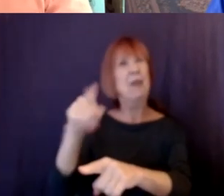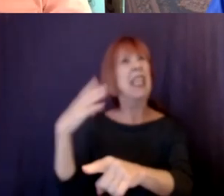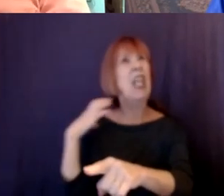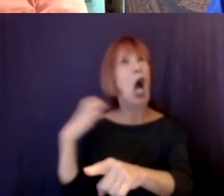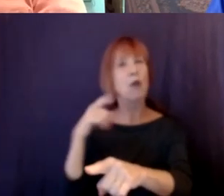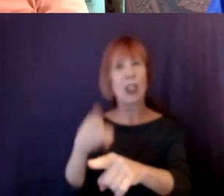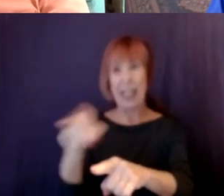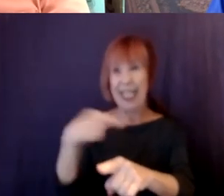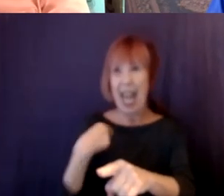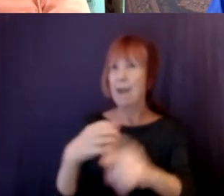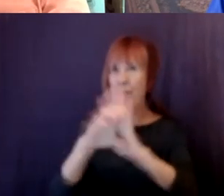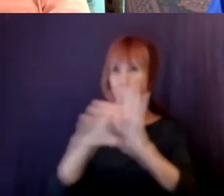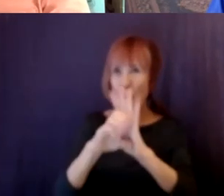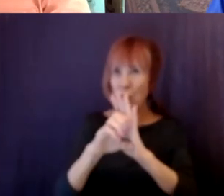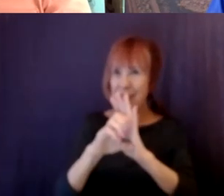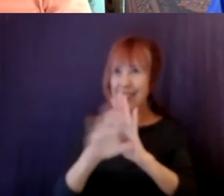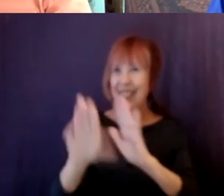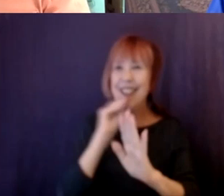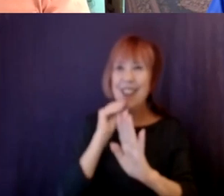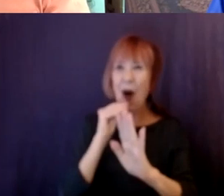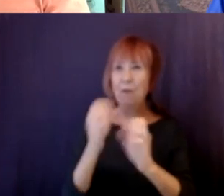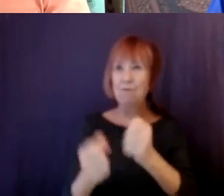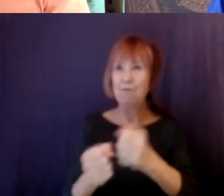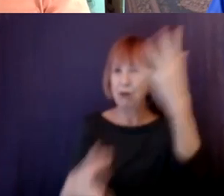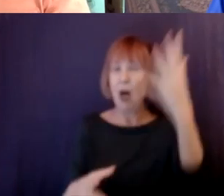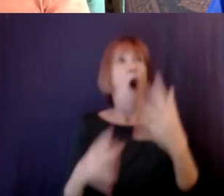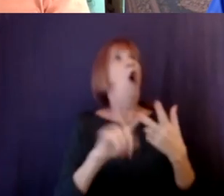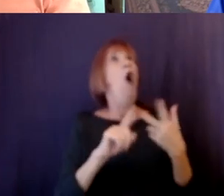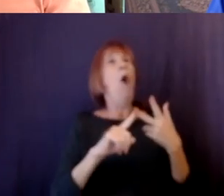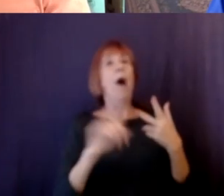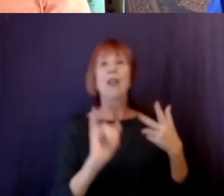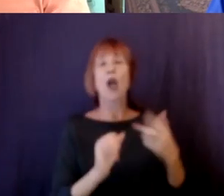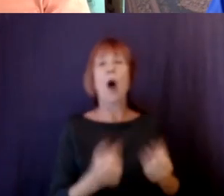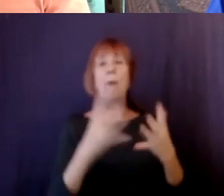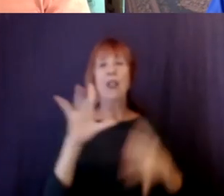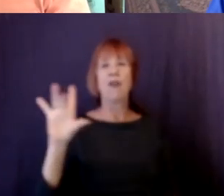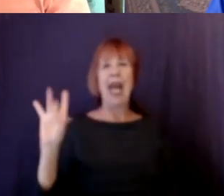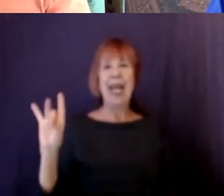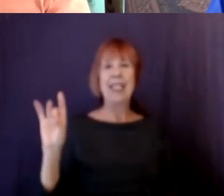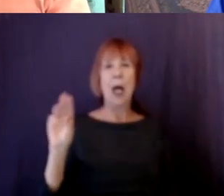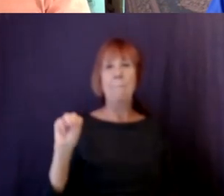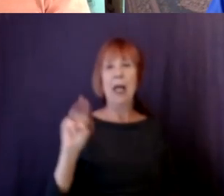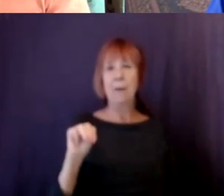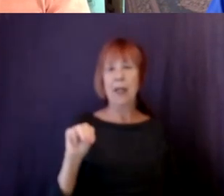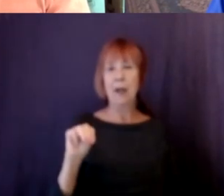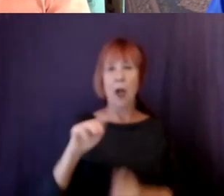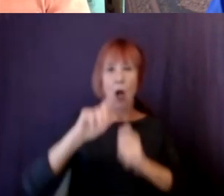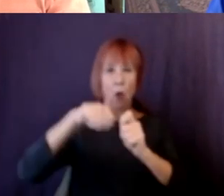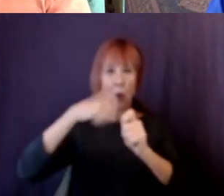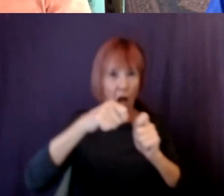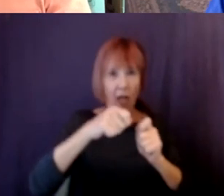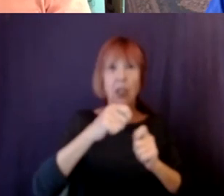yeah, there's a bunch of 8mm that we shot in color to try to use as a promo